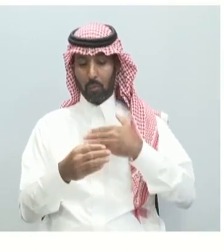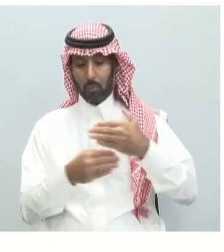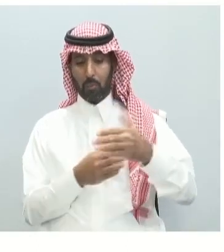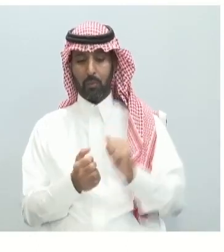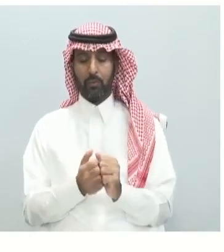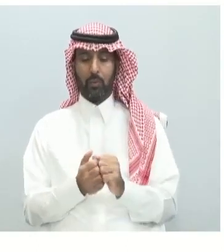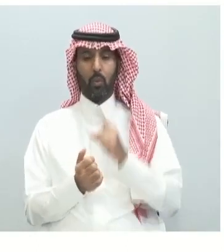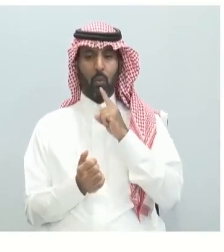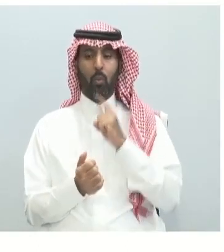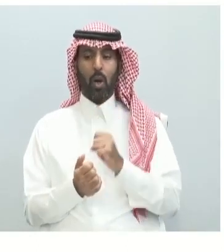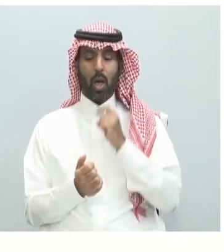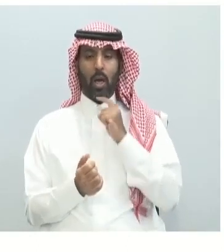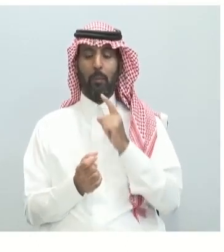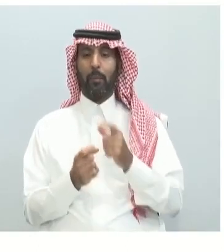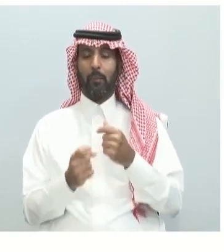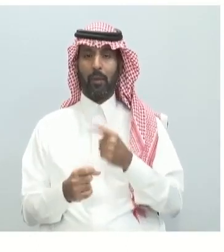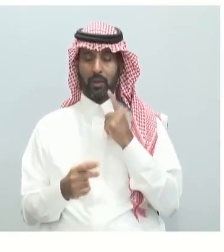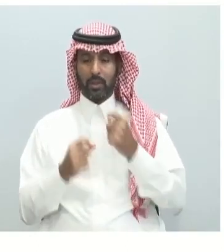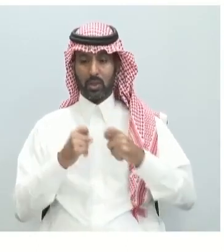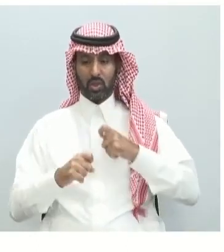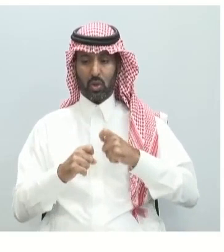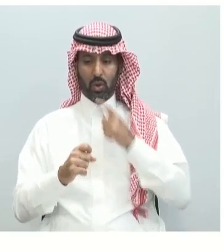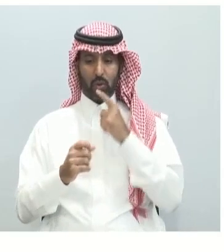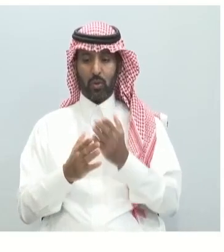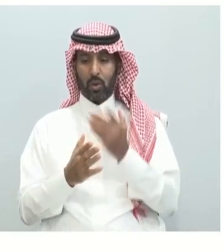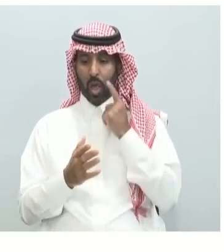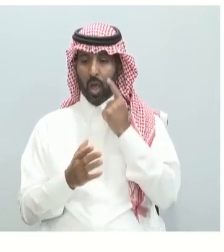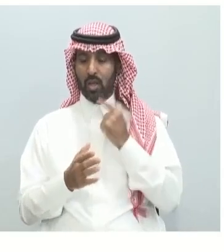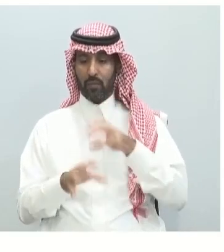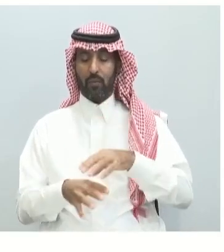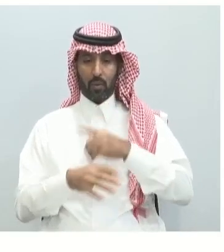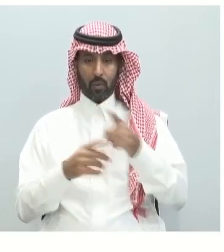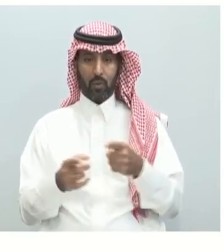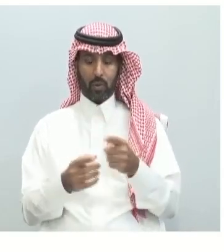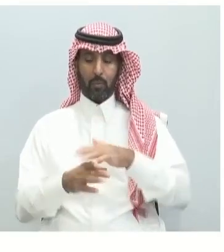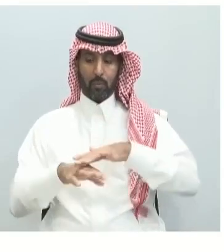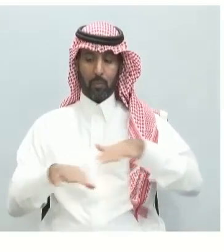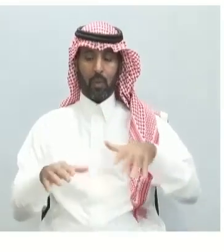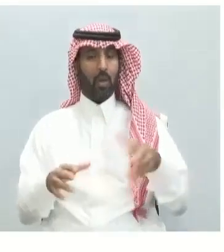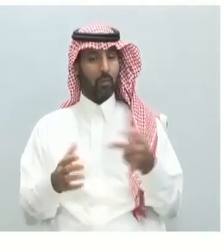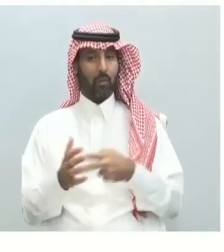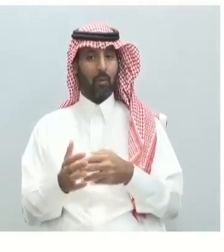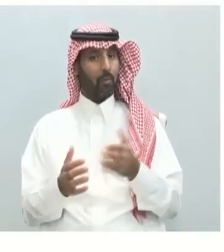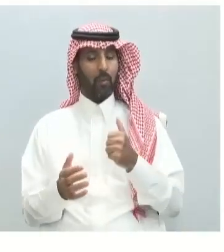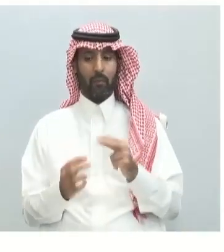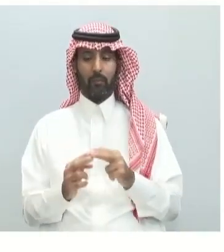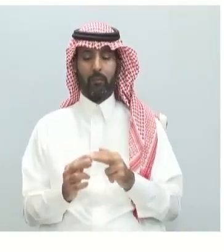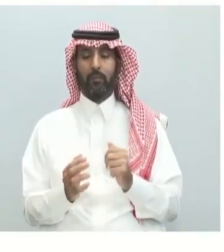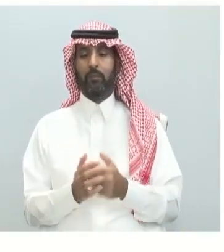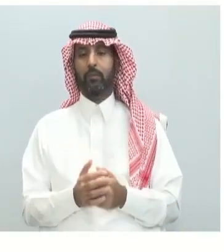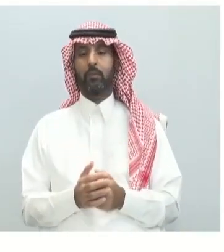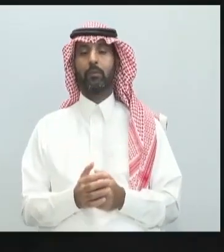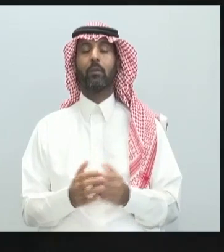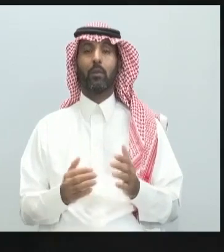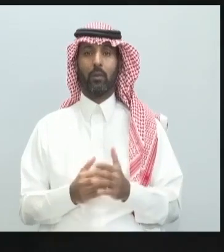This is a large number, actually. Of course, many of these were never on the grid in the first place. And with that, we reach the end of